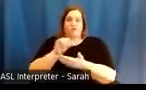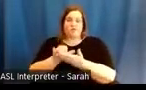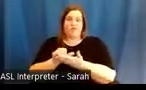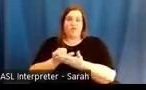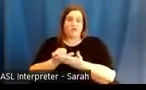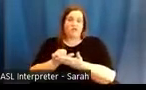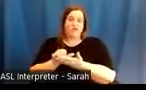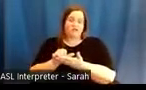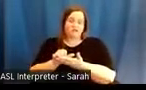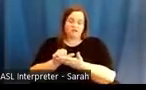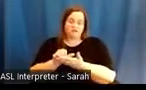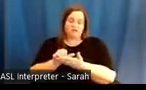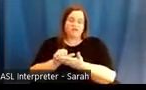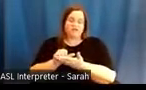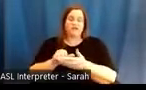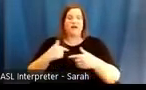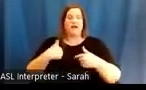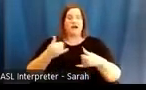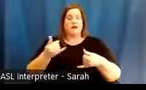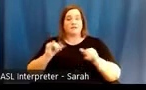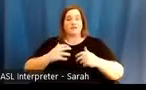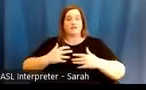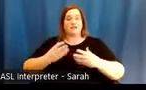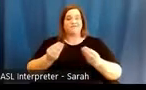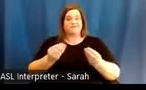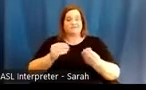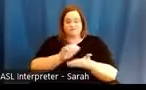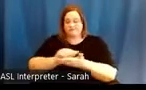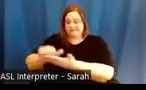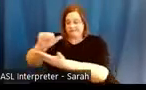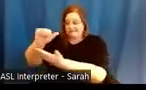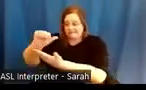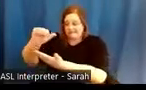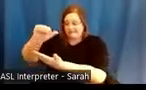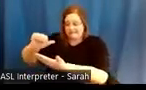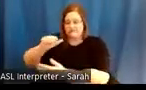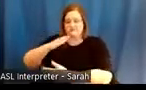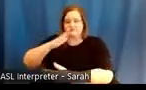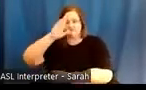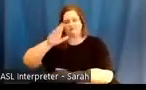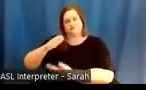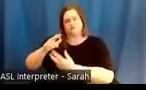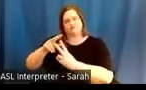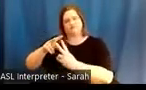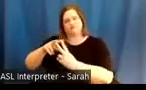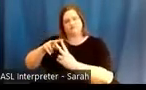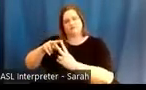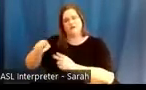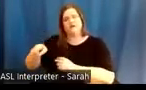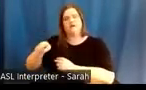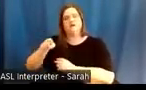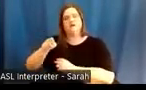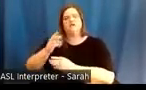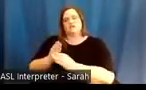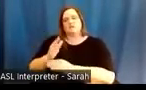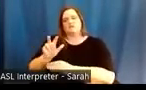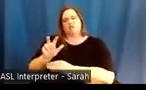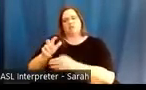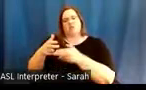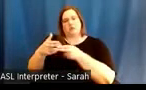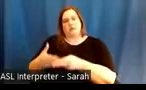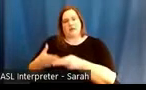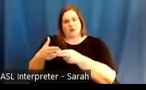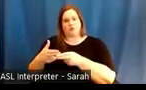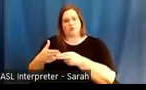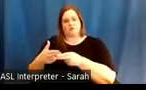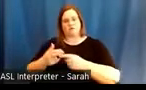still sponge-bathing Brandon. Brandon, my significant other, is around a little over 300 pounds, and he is a very